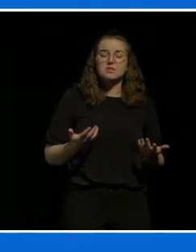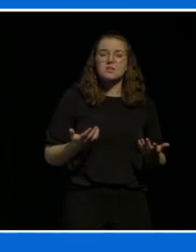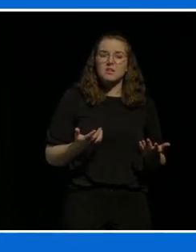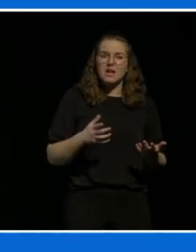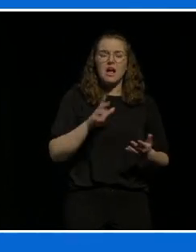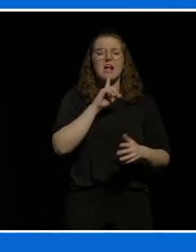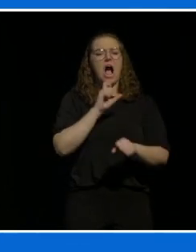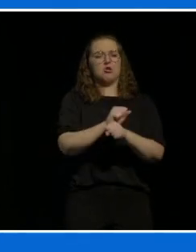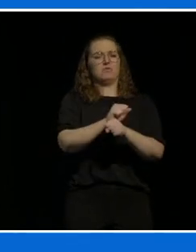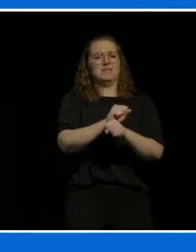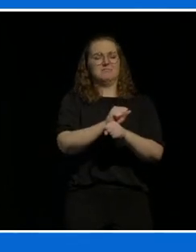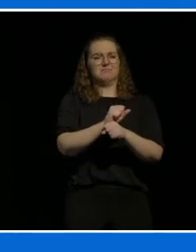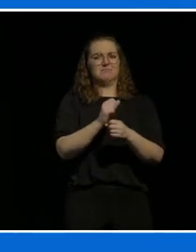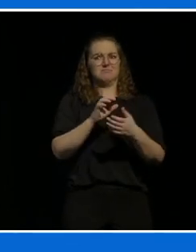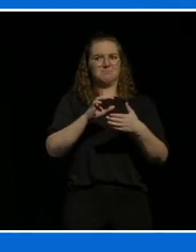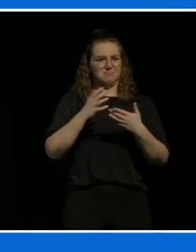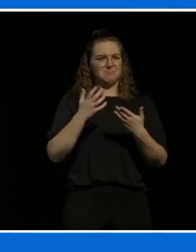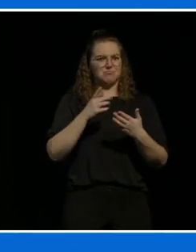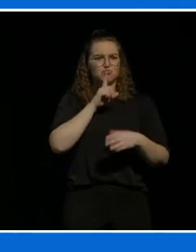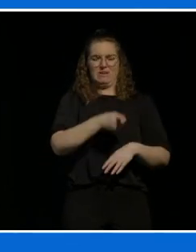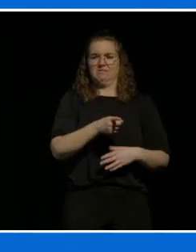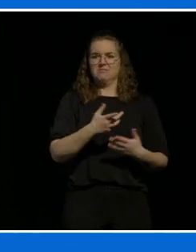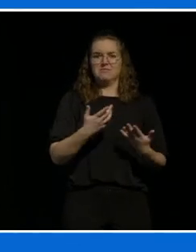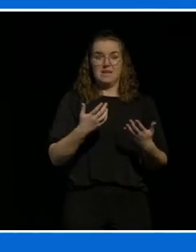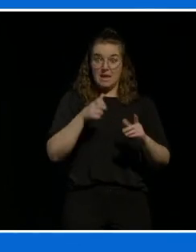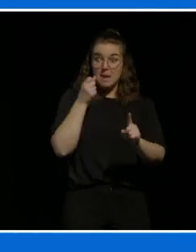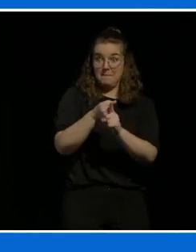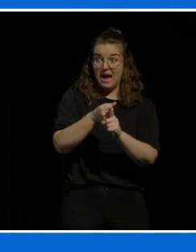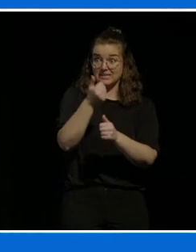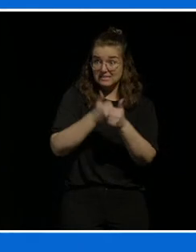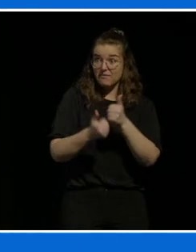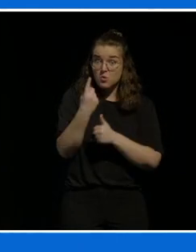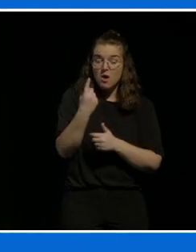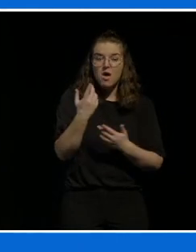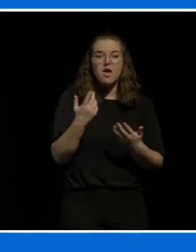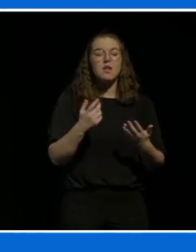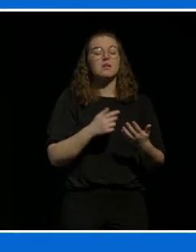it impacts every single one of us here. It's credible because there's research. You can go to